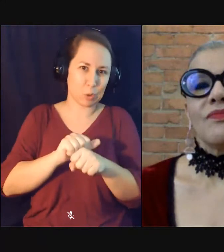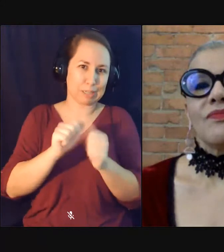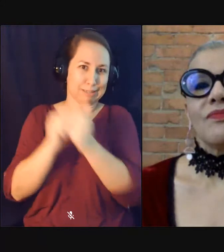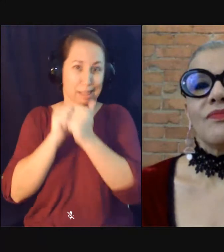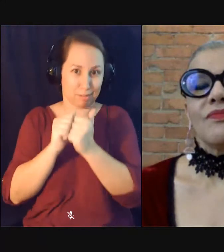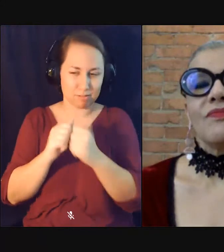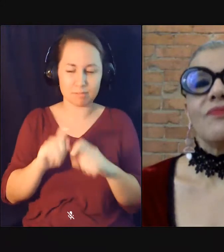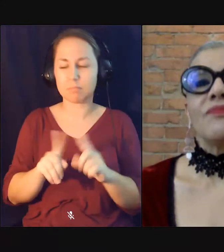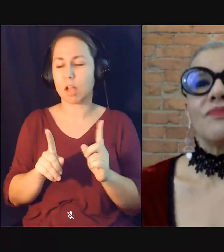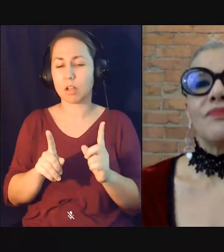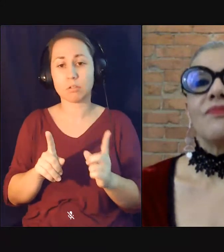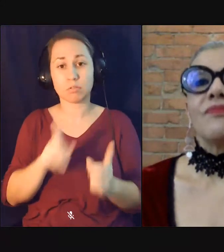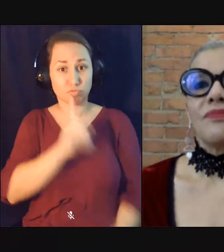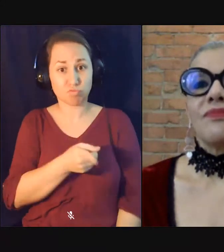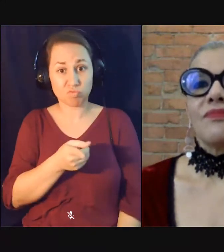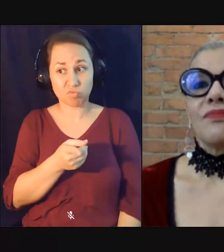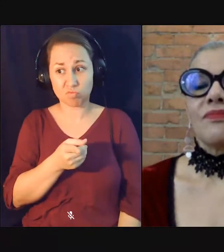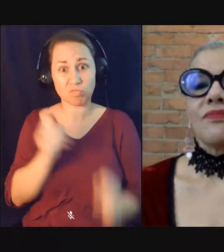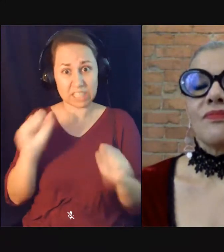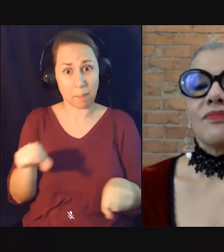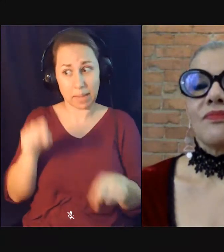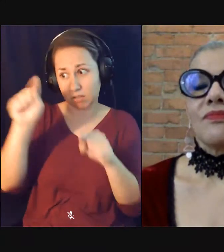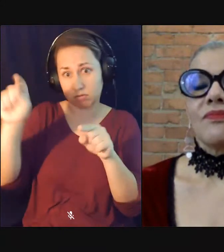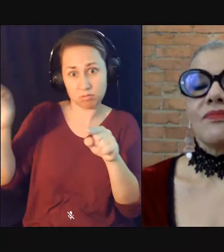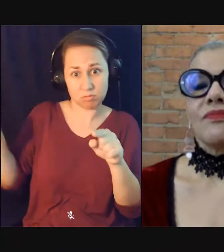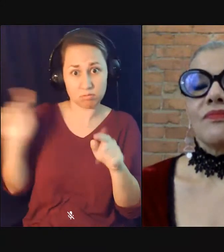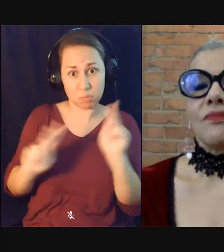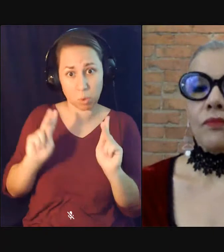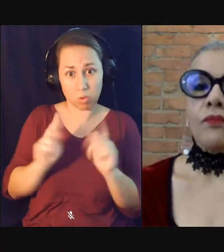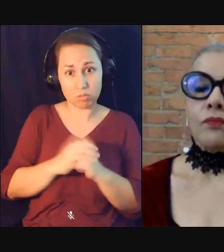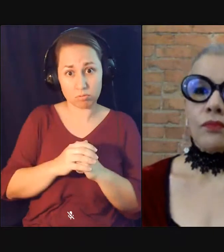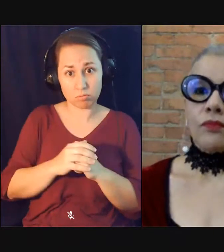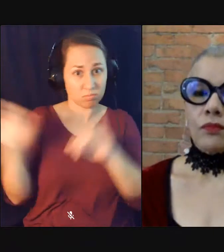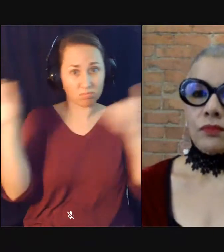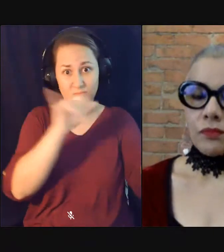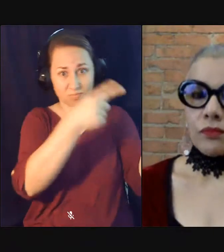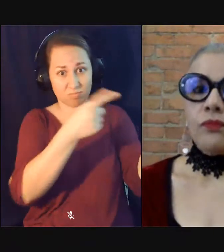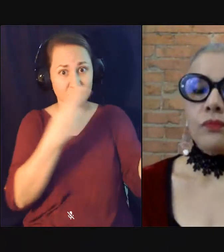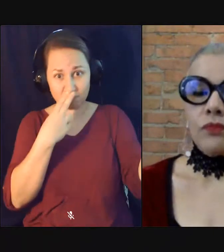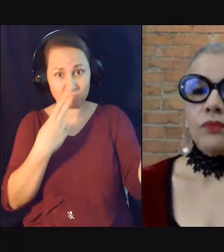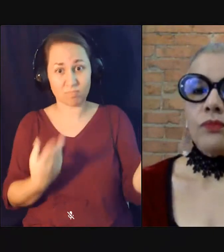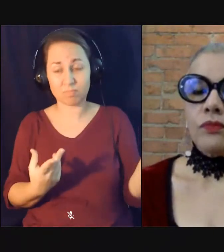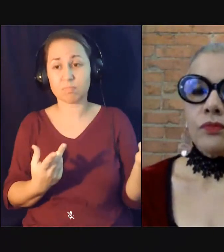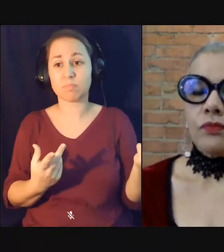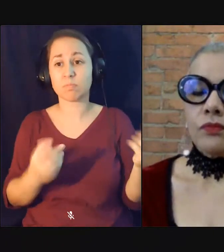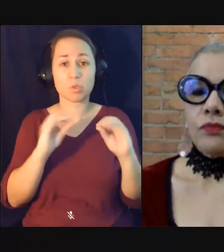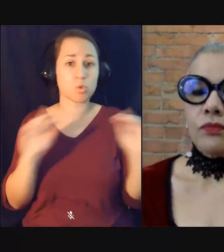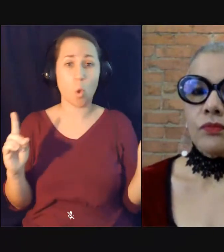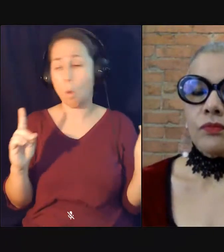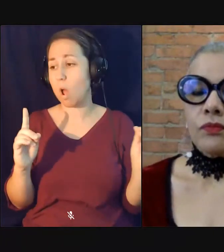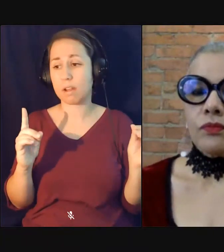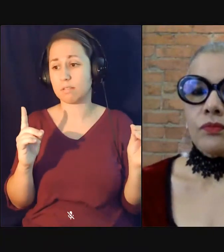is it could be. There is no level of educational attainment. There is no socioeconomic class. There is no